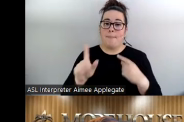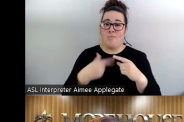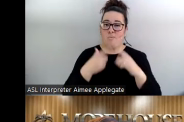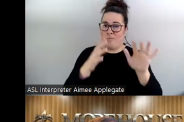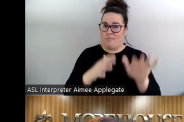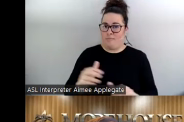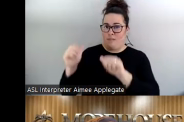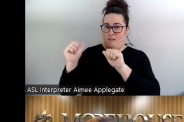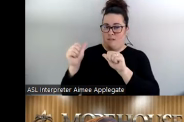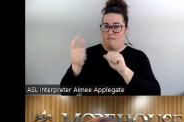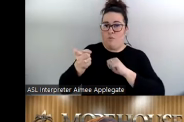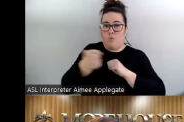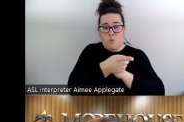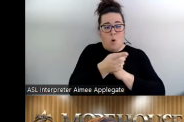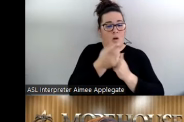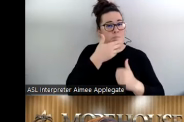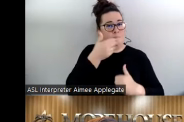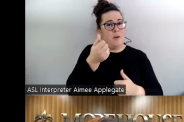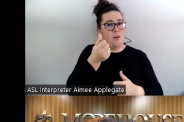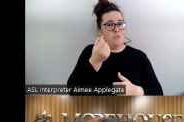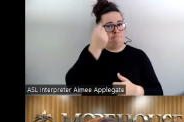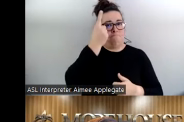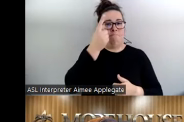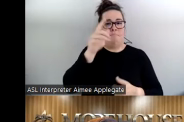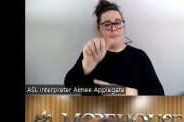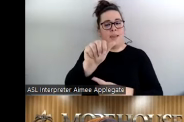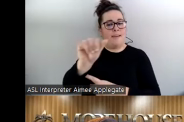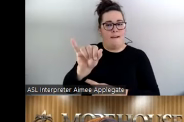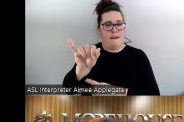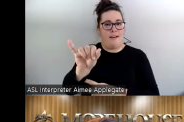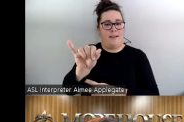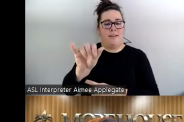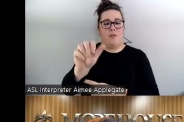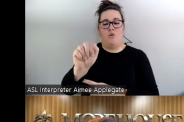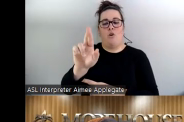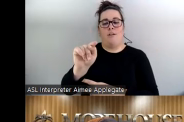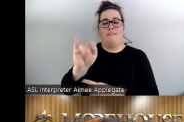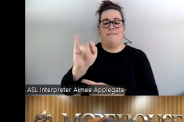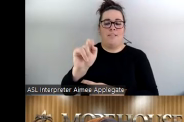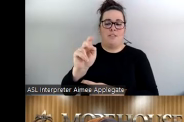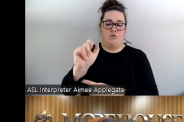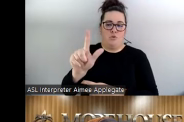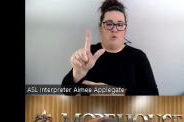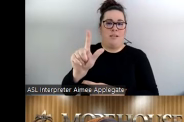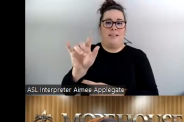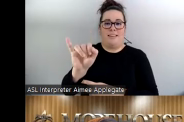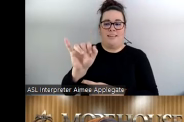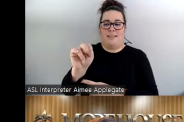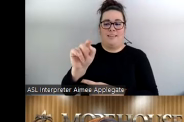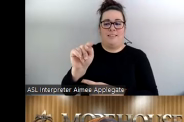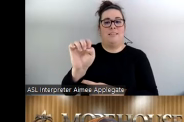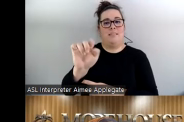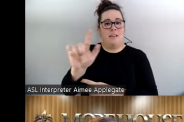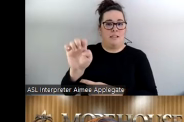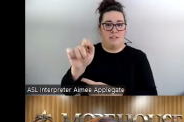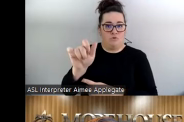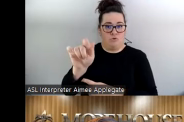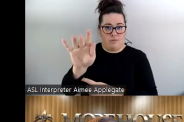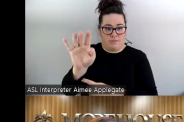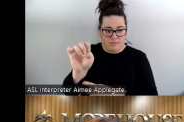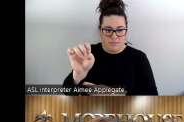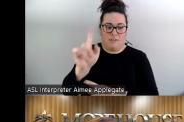better understanding of how AI and its impact on culturally tailored health information and communication. Attendees